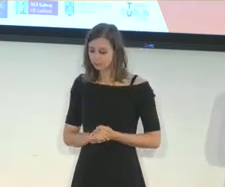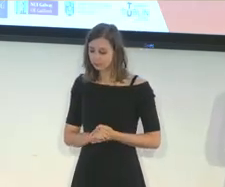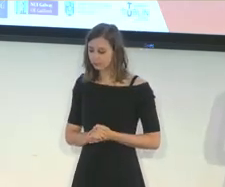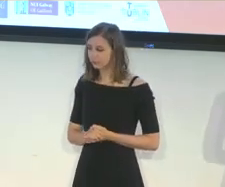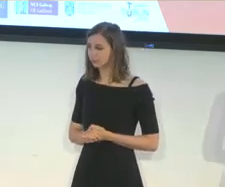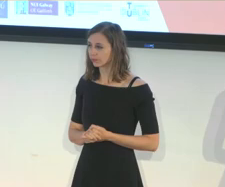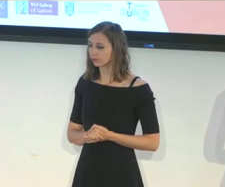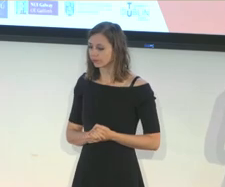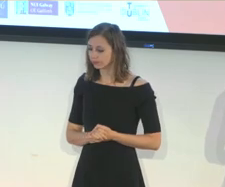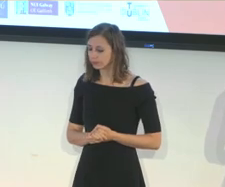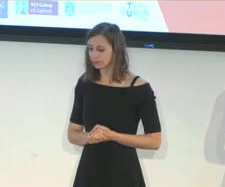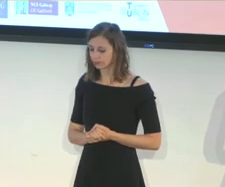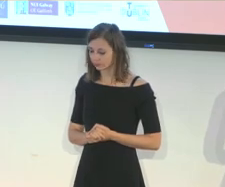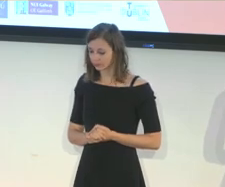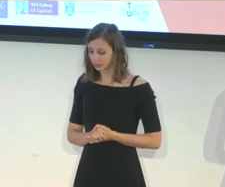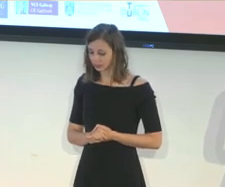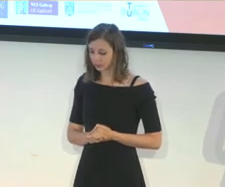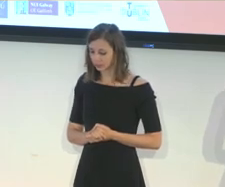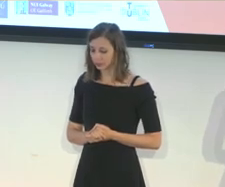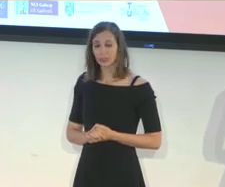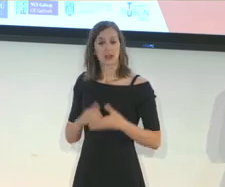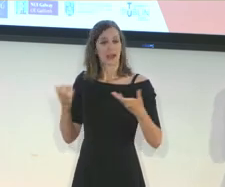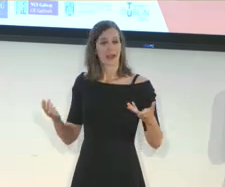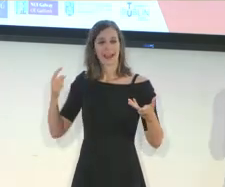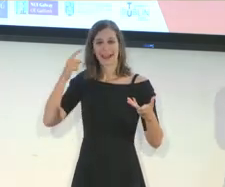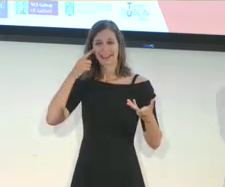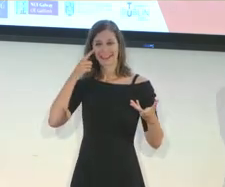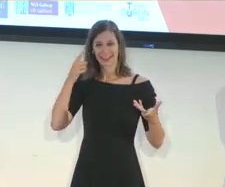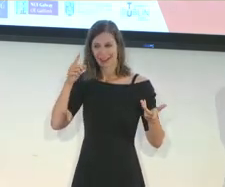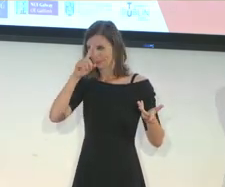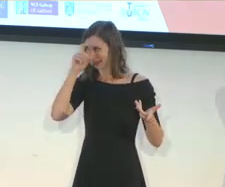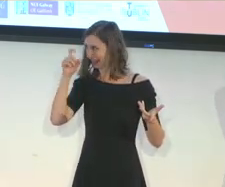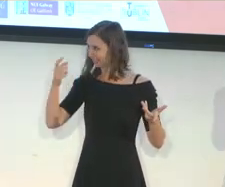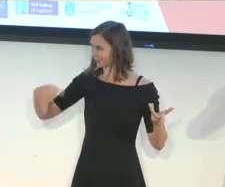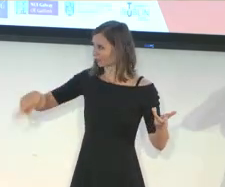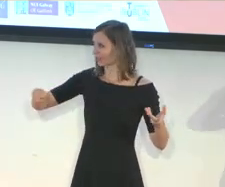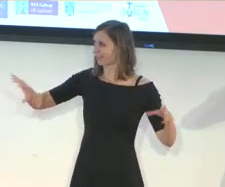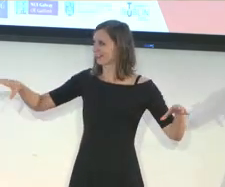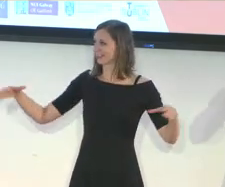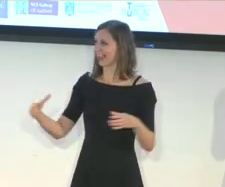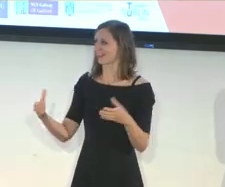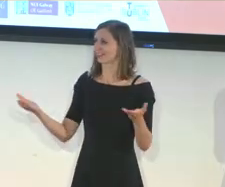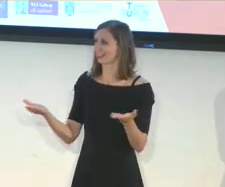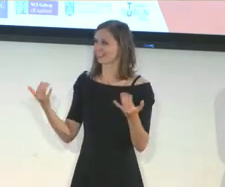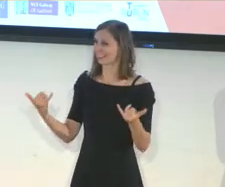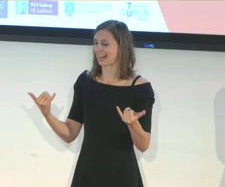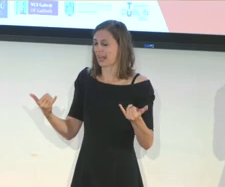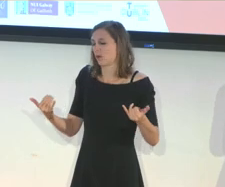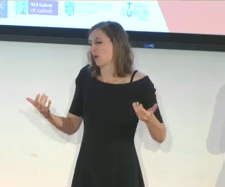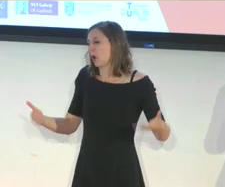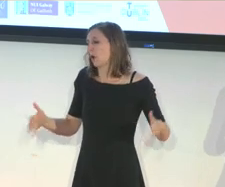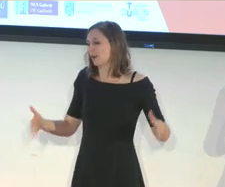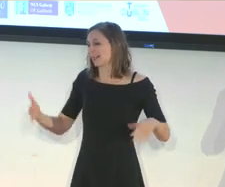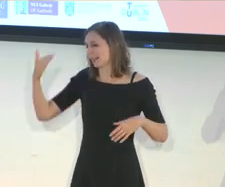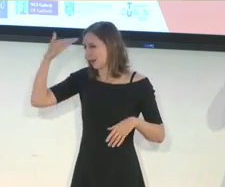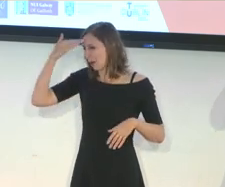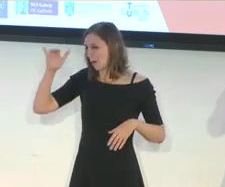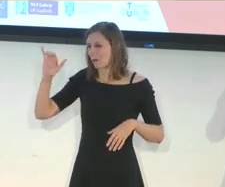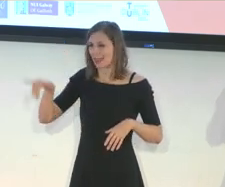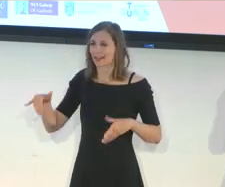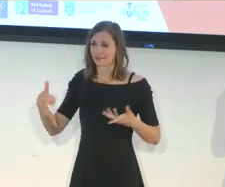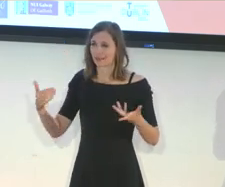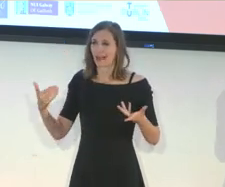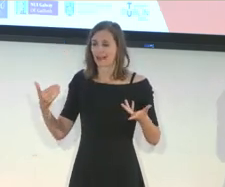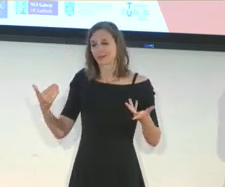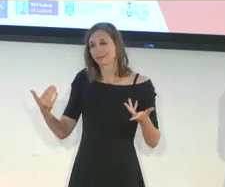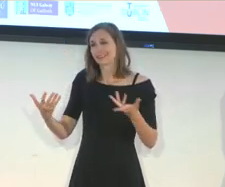I think we are all, since we have gathered here at XR Access Symposium, we're all aware that there is an inclusivity